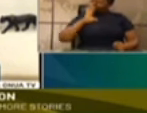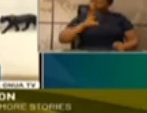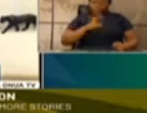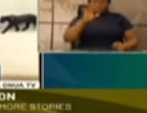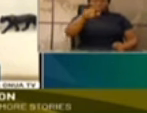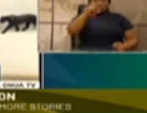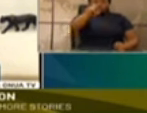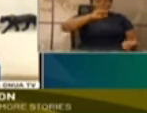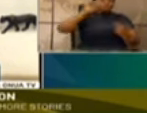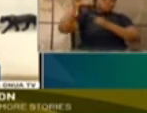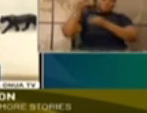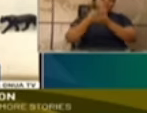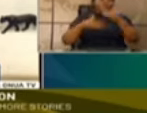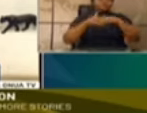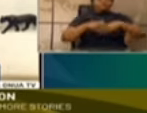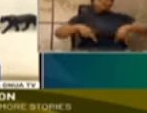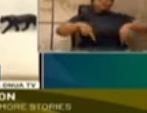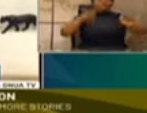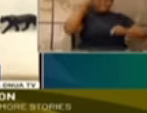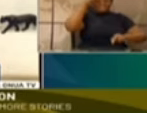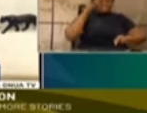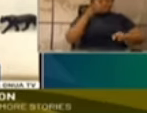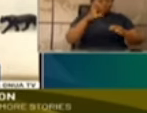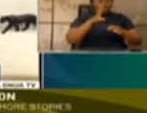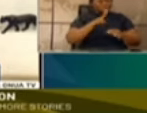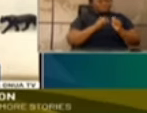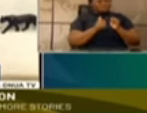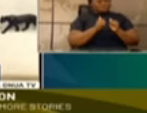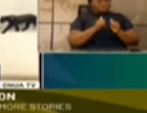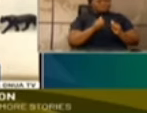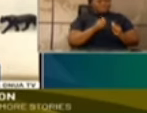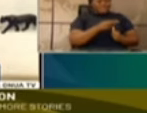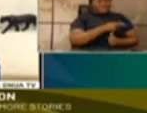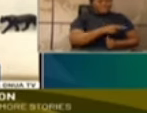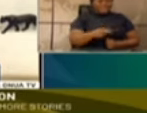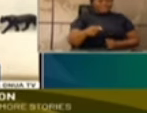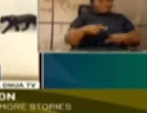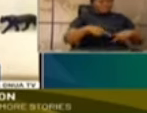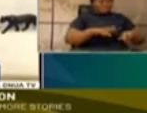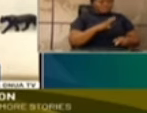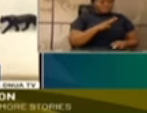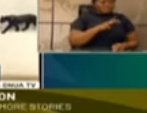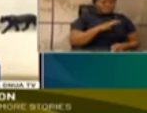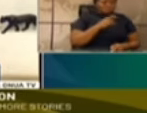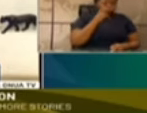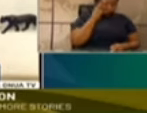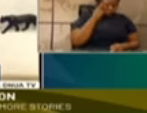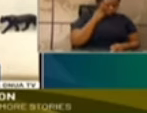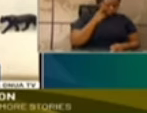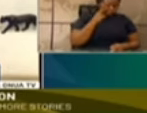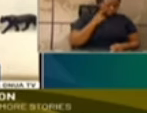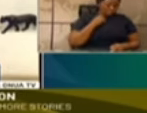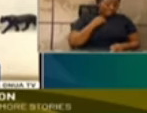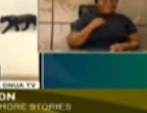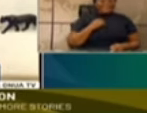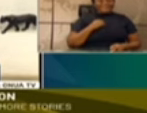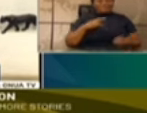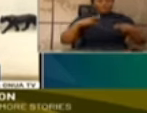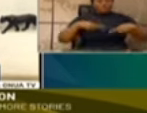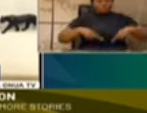Obeco for 70 gra. When I'm quite busy, Obeco for 70 man, I'm a boy. Eti ekwaya dia